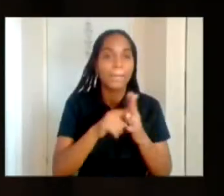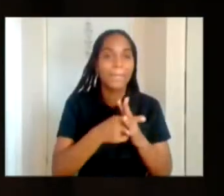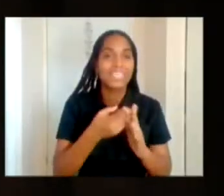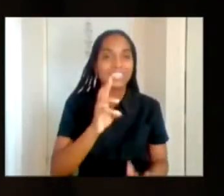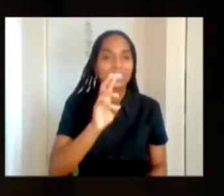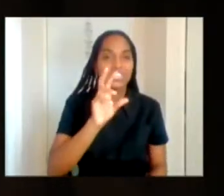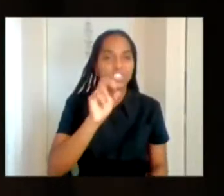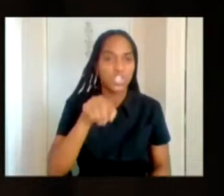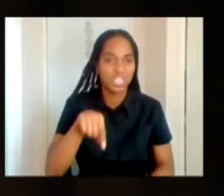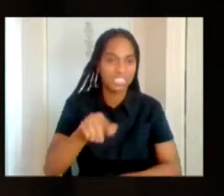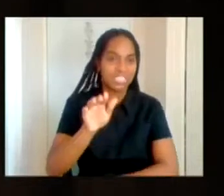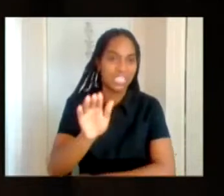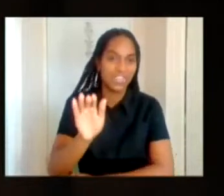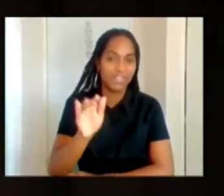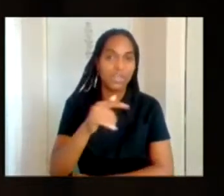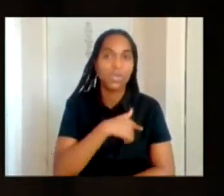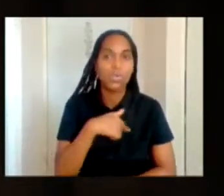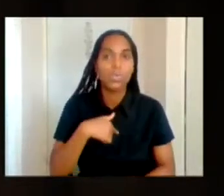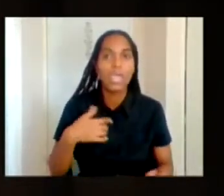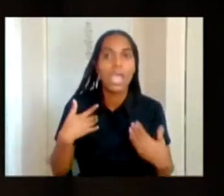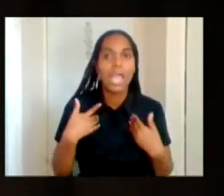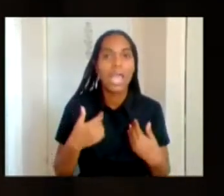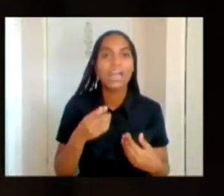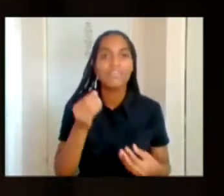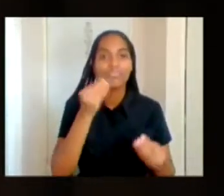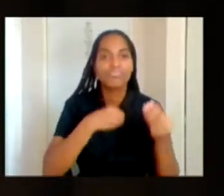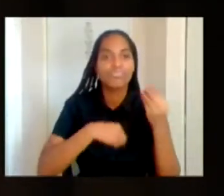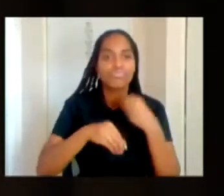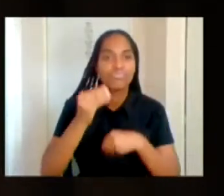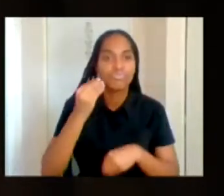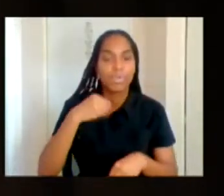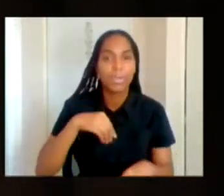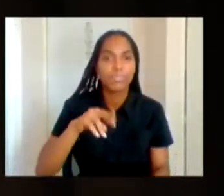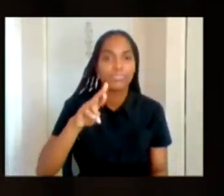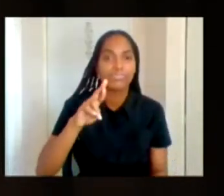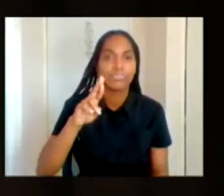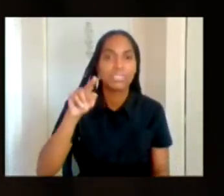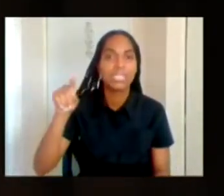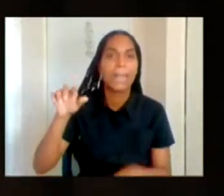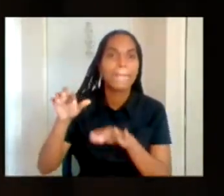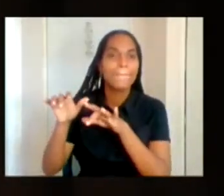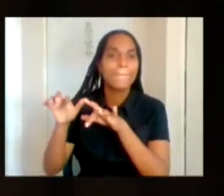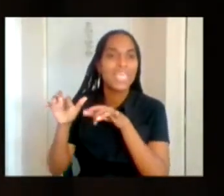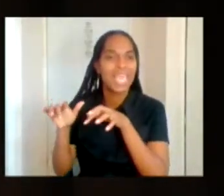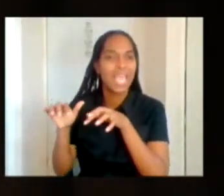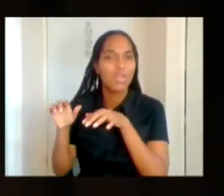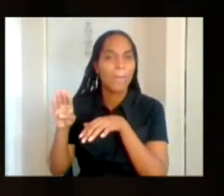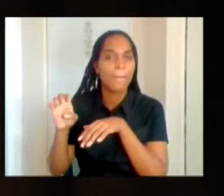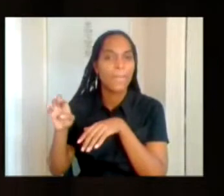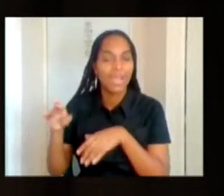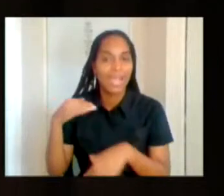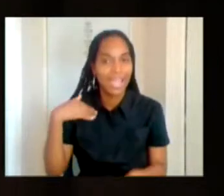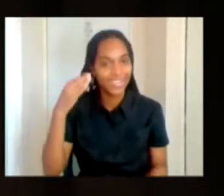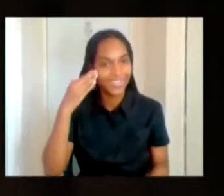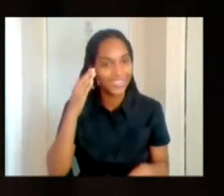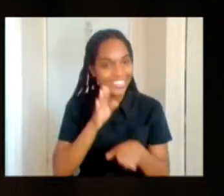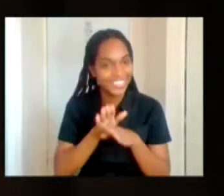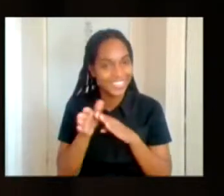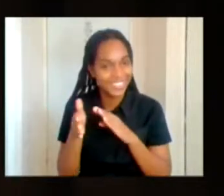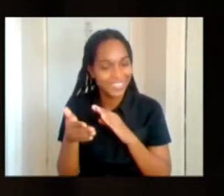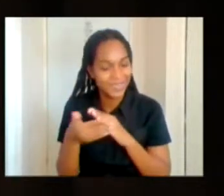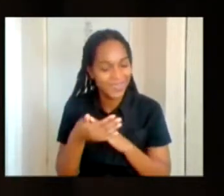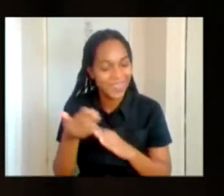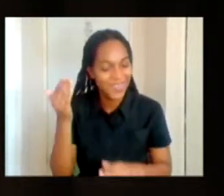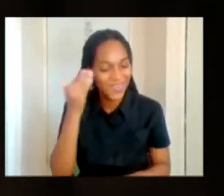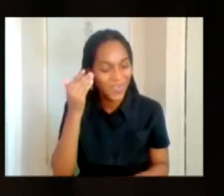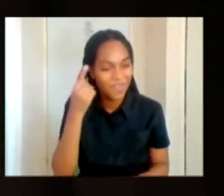this evening. We are having a reception out in the piano bar. I know Jamaica is famous for